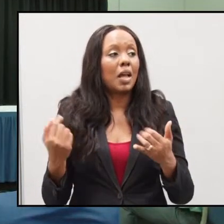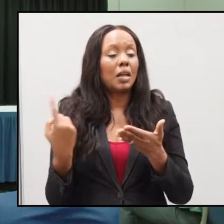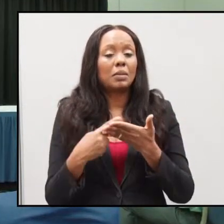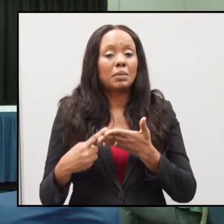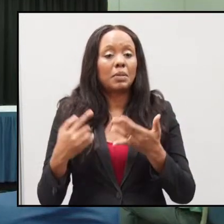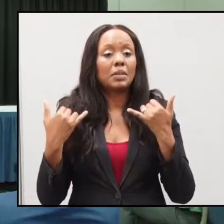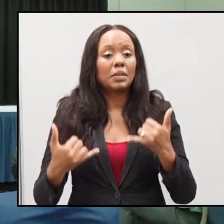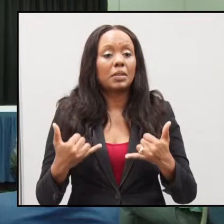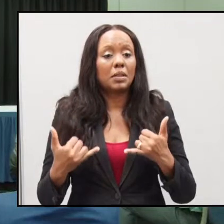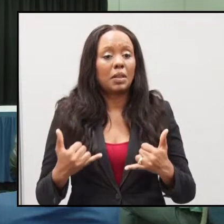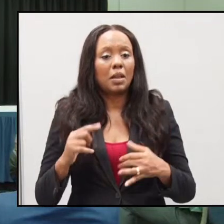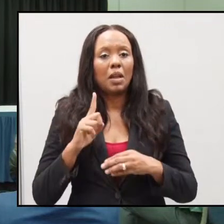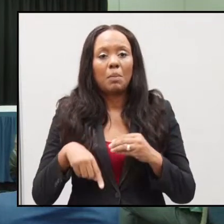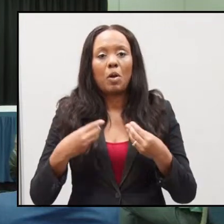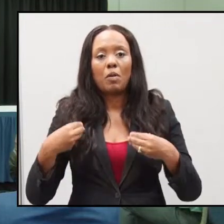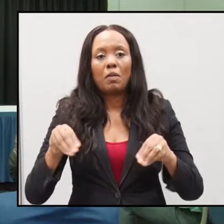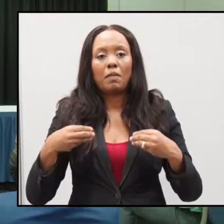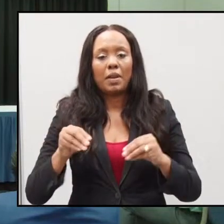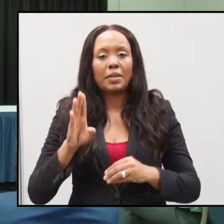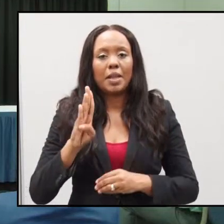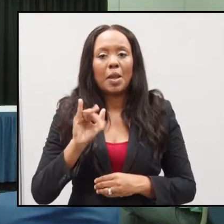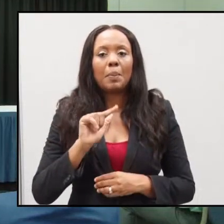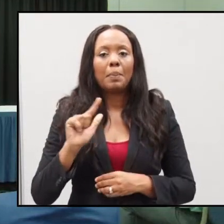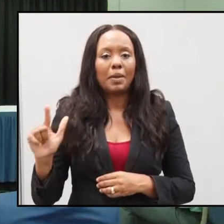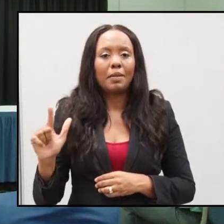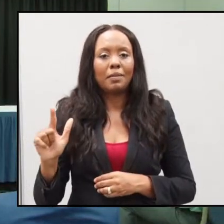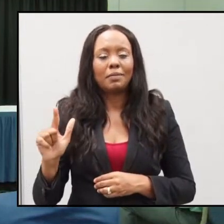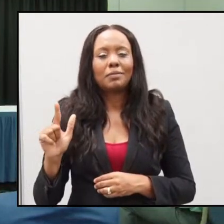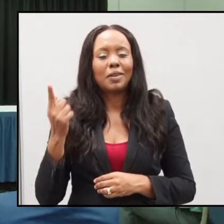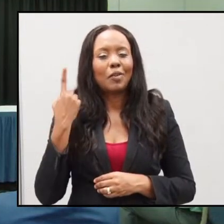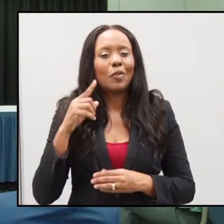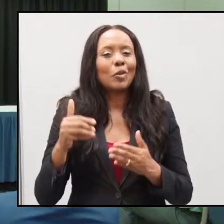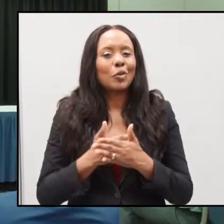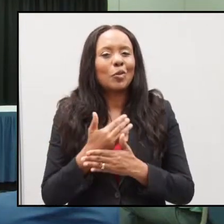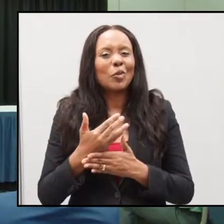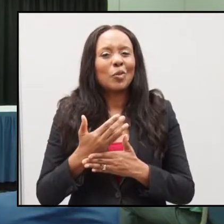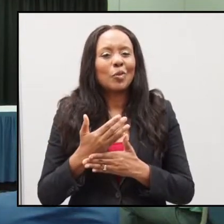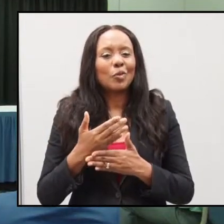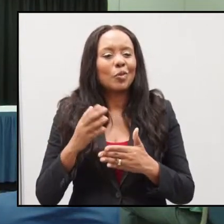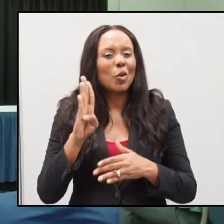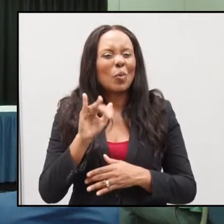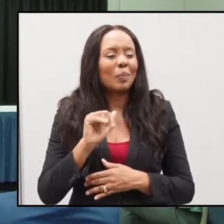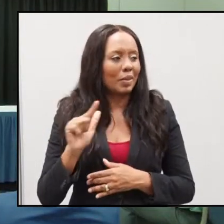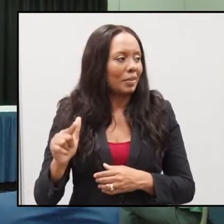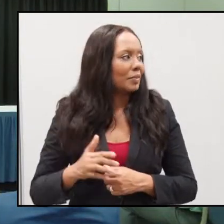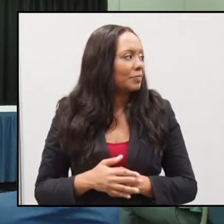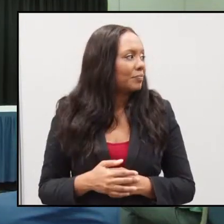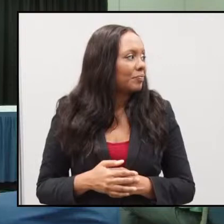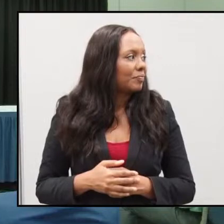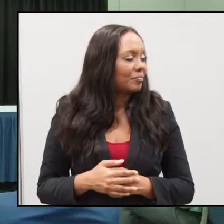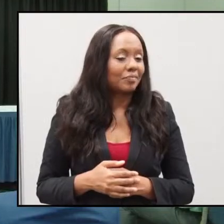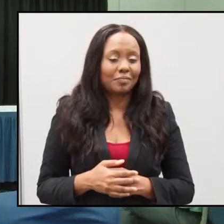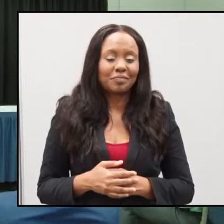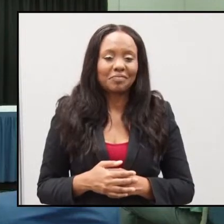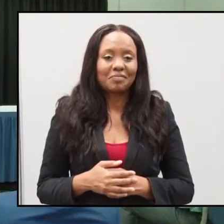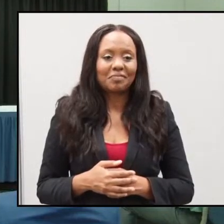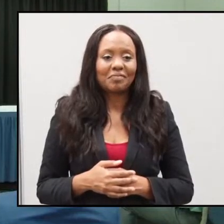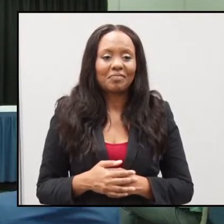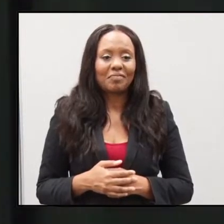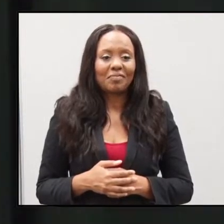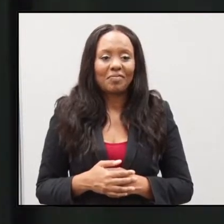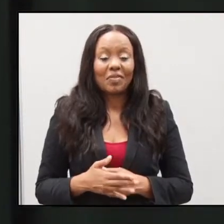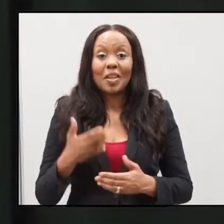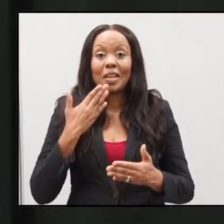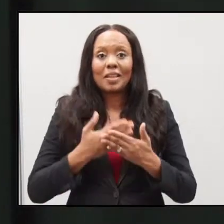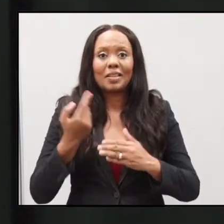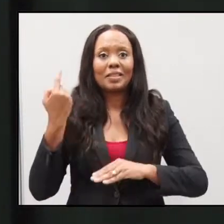the vending bill, which settles the new deal for vendors in this country. Oh, they're waiting and for the next if ever there was a good day for this to